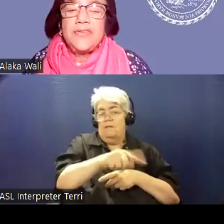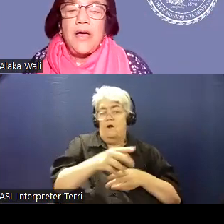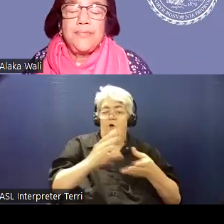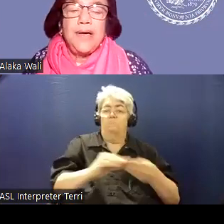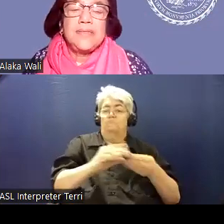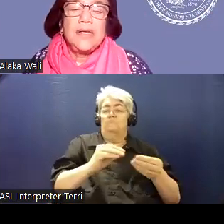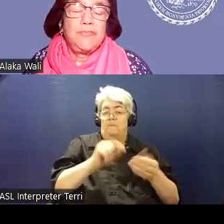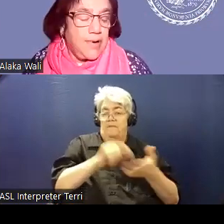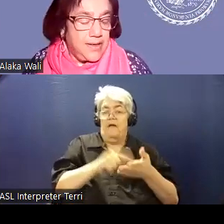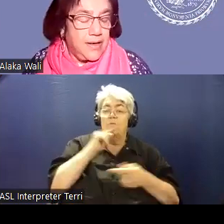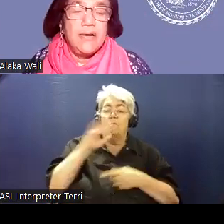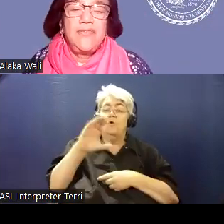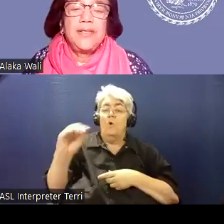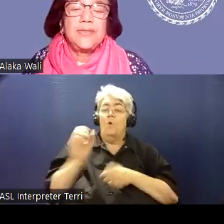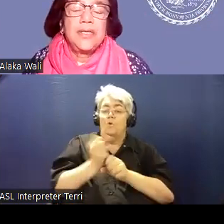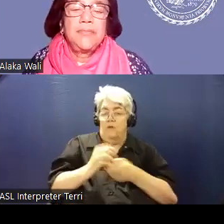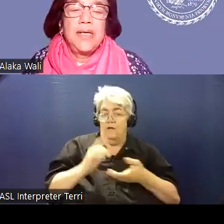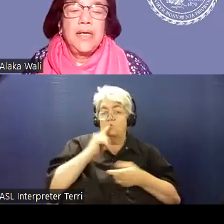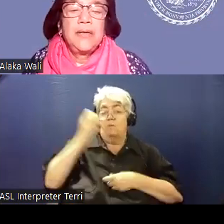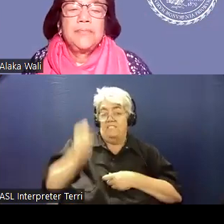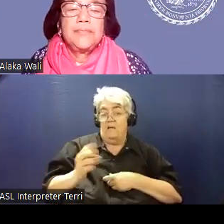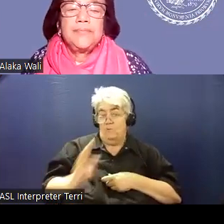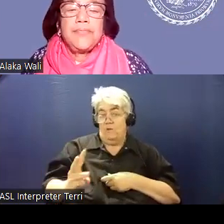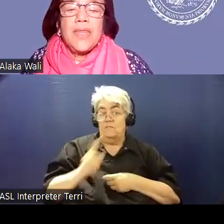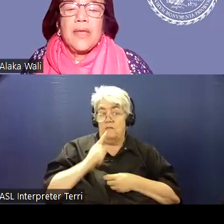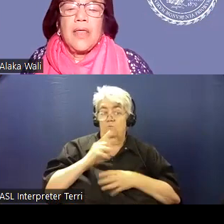from the Southwest and we're on our advisory committee.